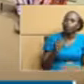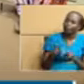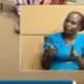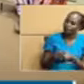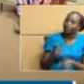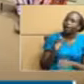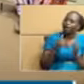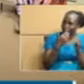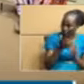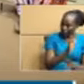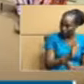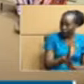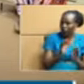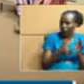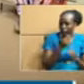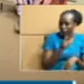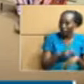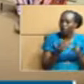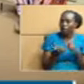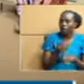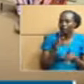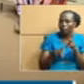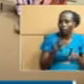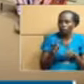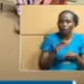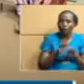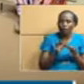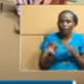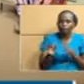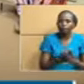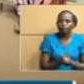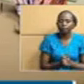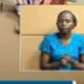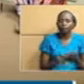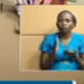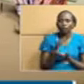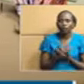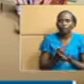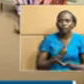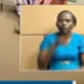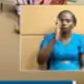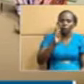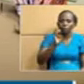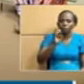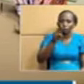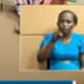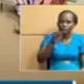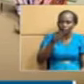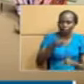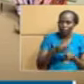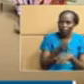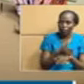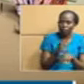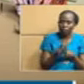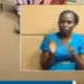can I come back to this panel inside here? Let me first get these people on virtual joining us, because we also have Bernard Mujuni still with us from the ministry, so he'll